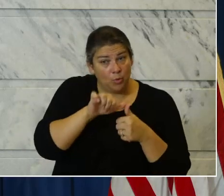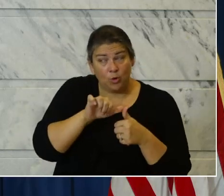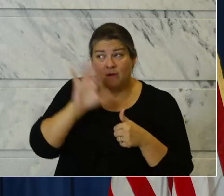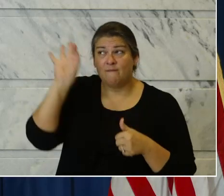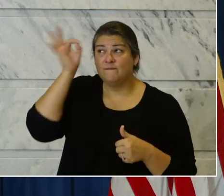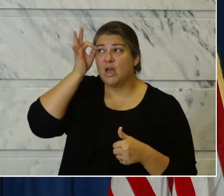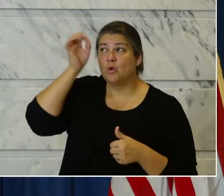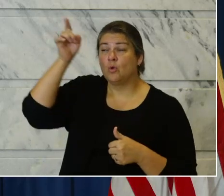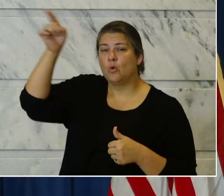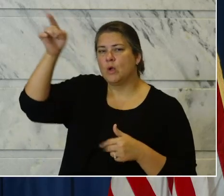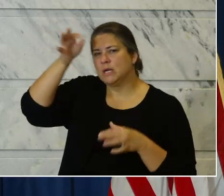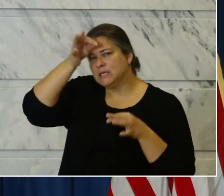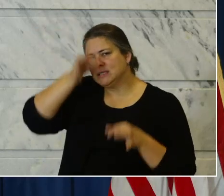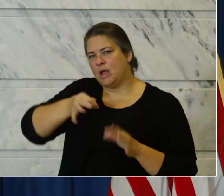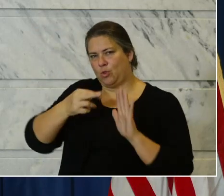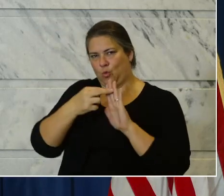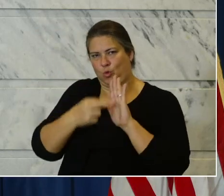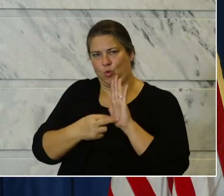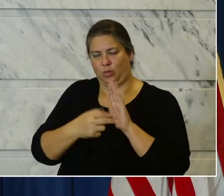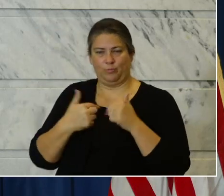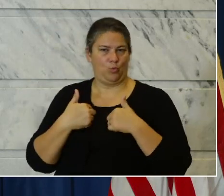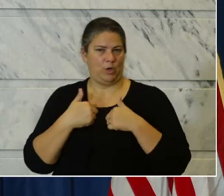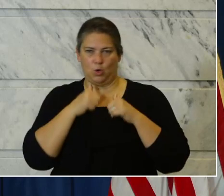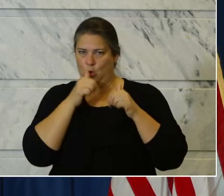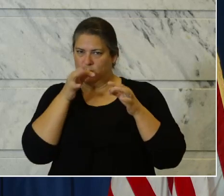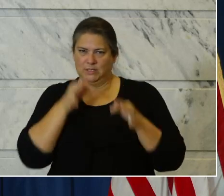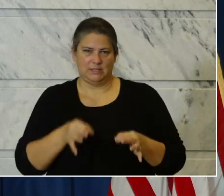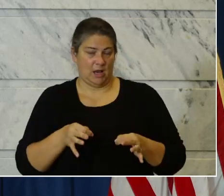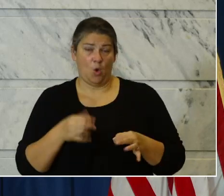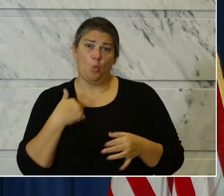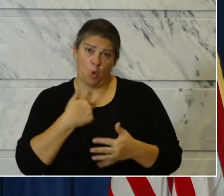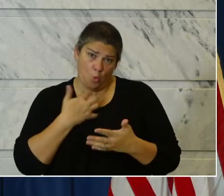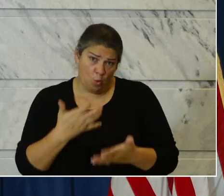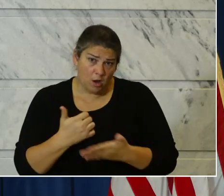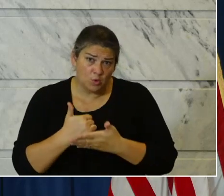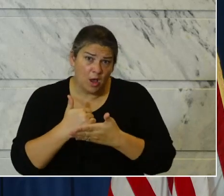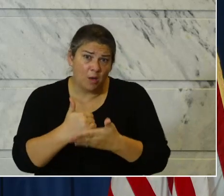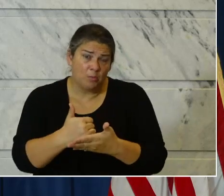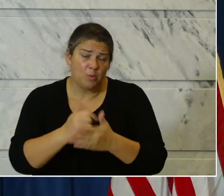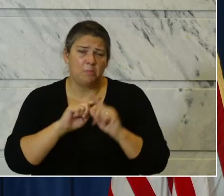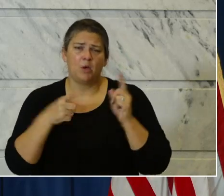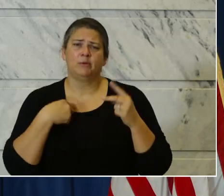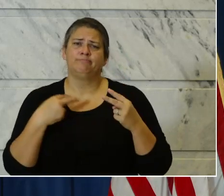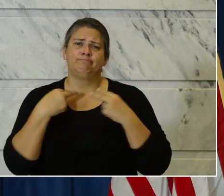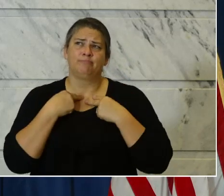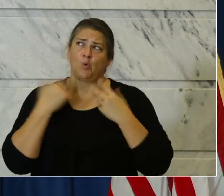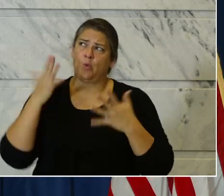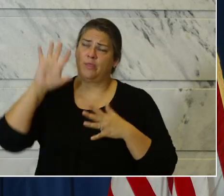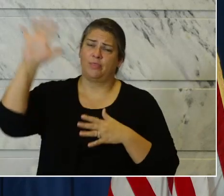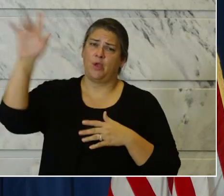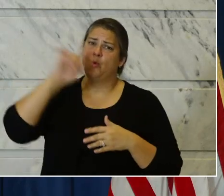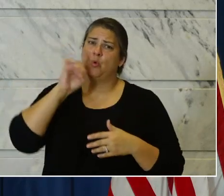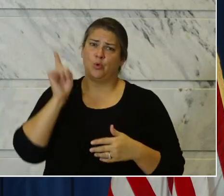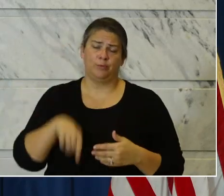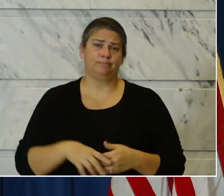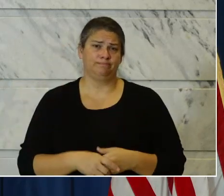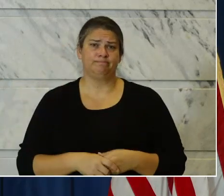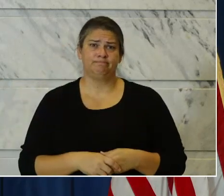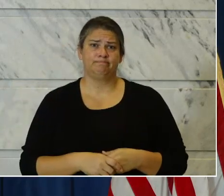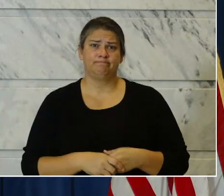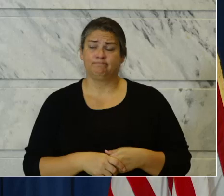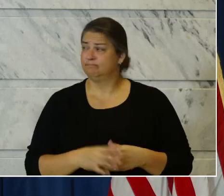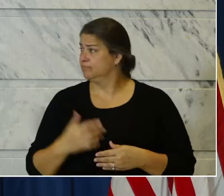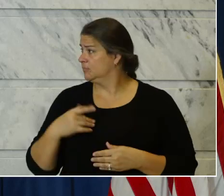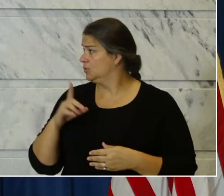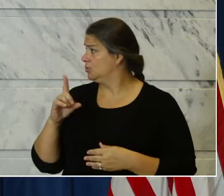don't. We very much want to help you, but we're constrained with what the federal rules are. Do you want me to go